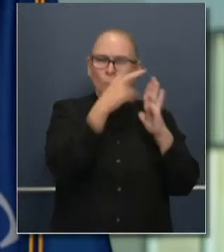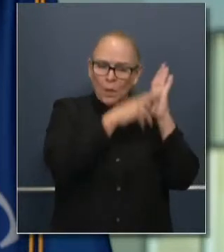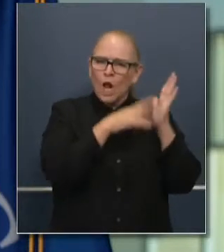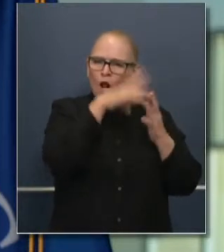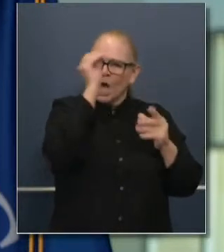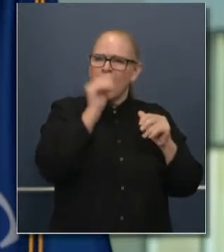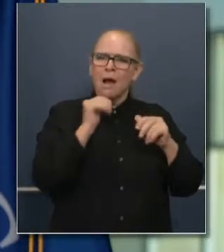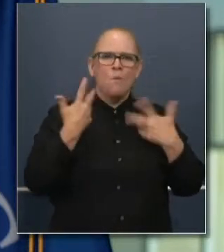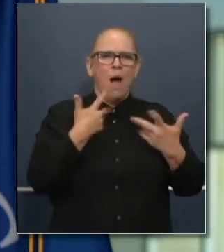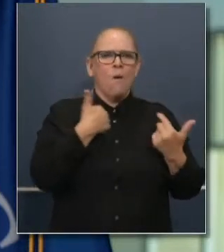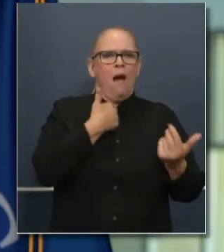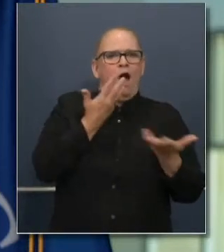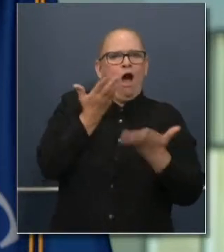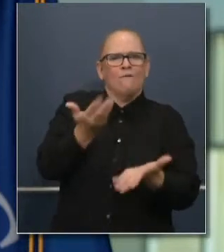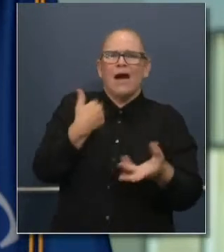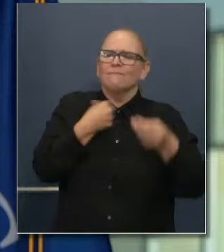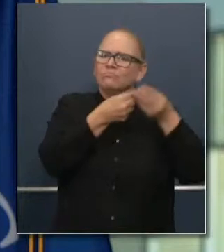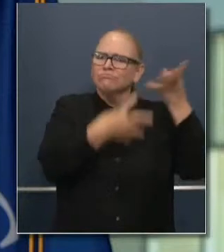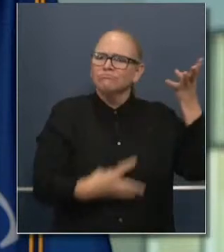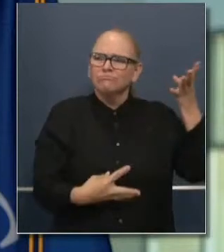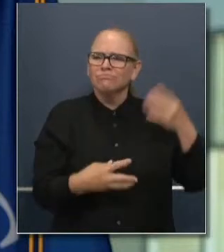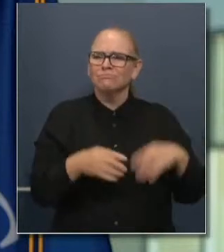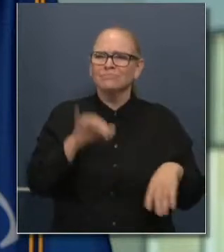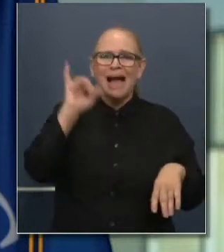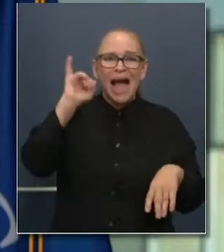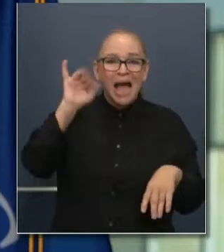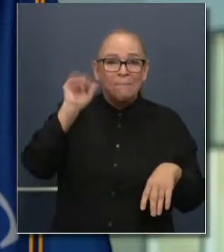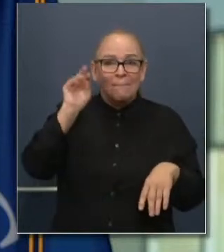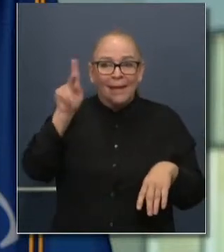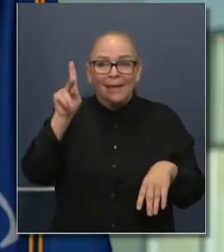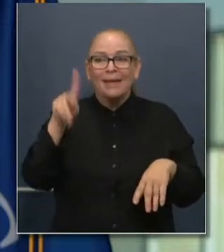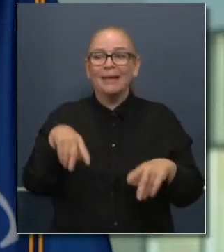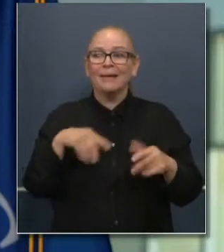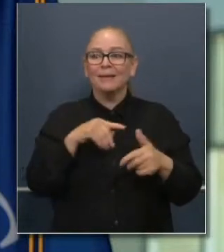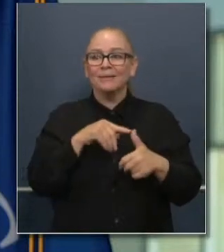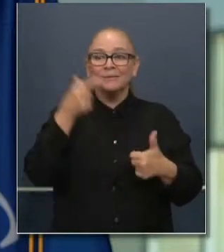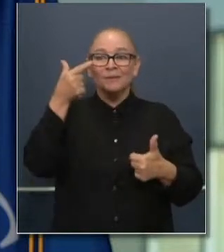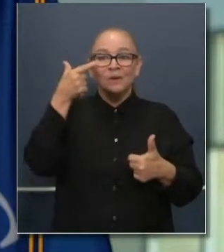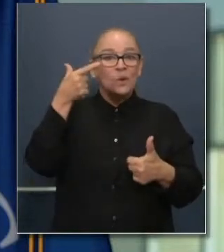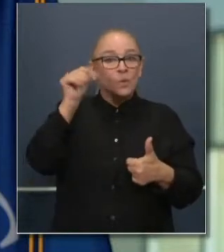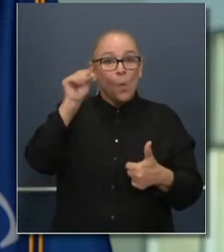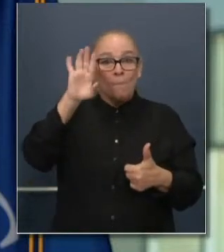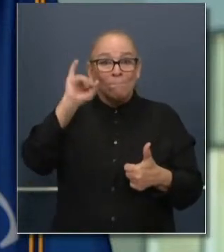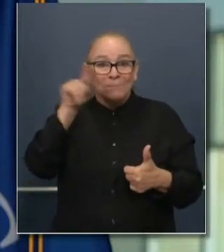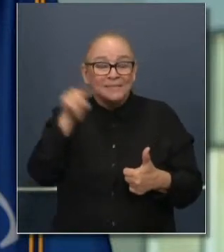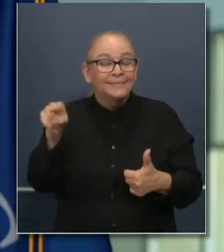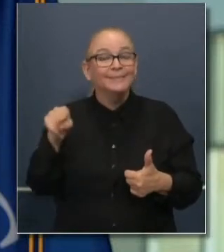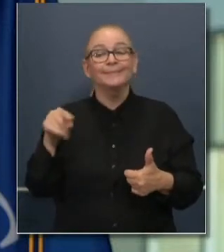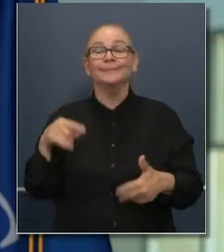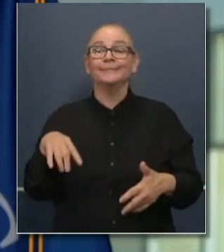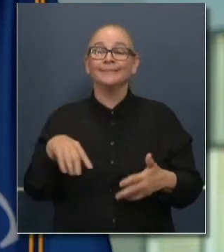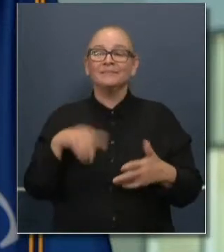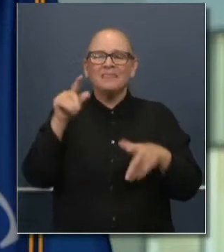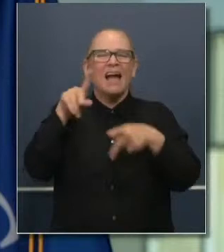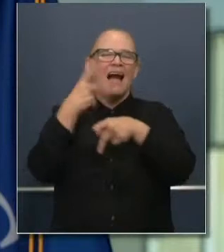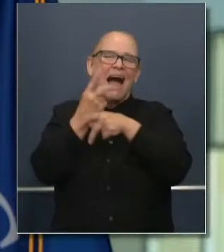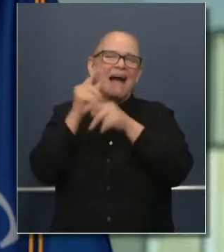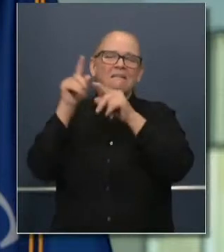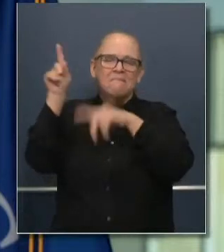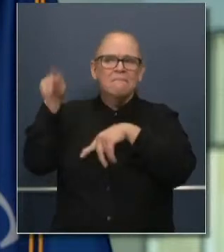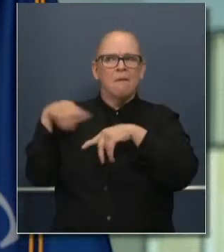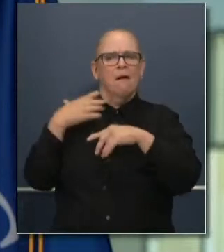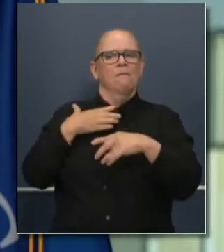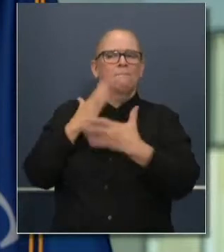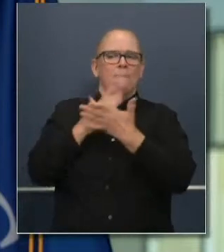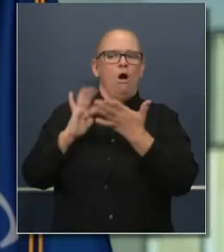in our state through our iBank, what GoBiz, which is our business wing of our state, GoBiz,